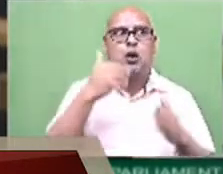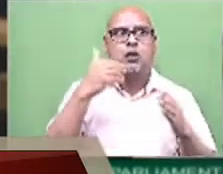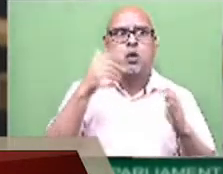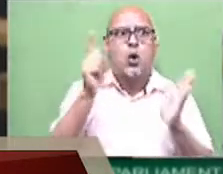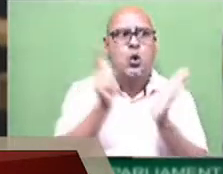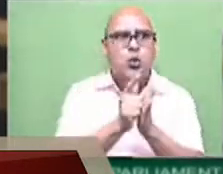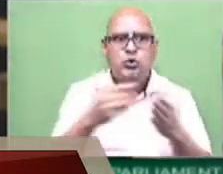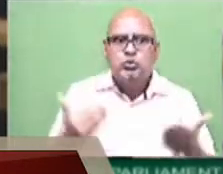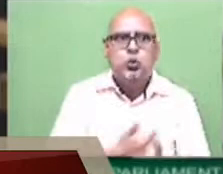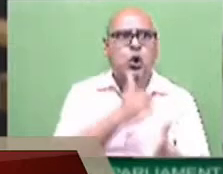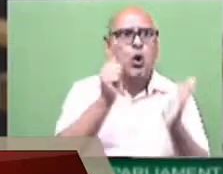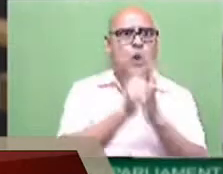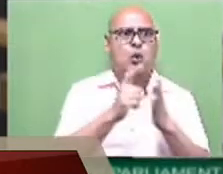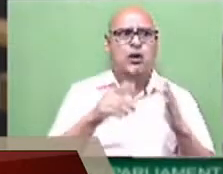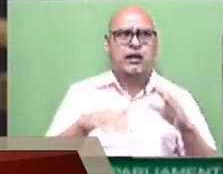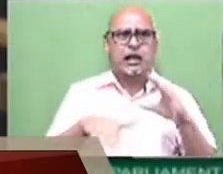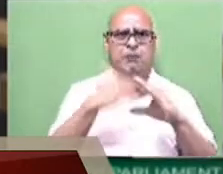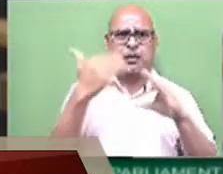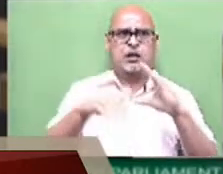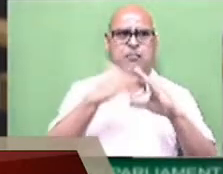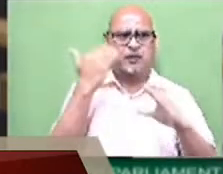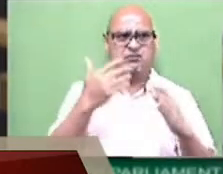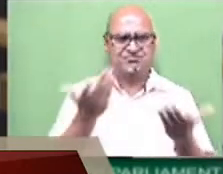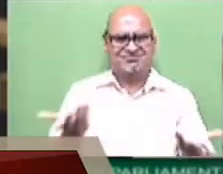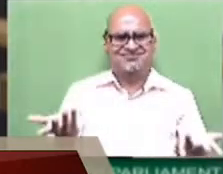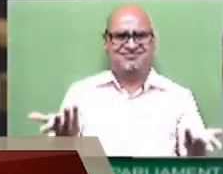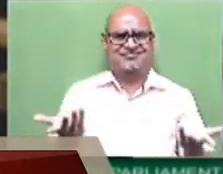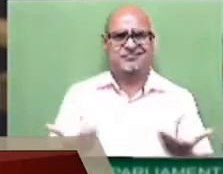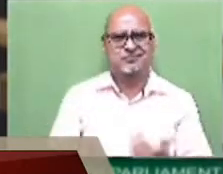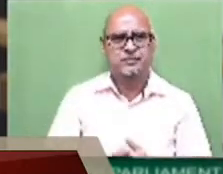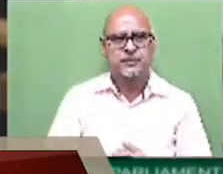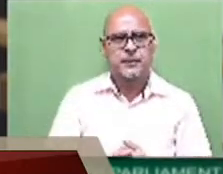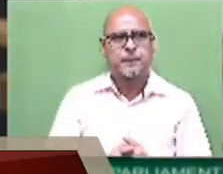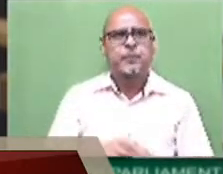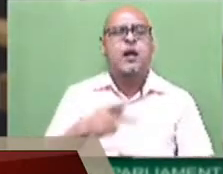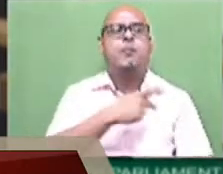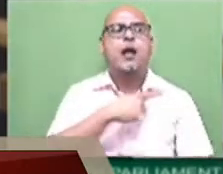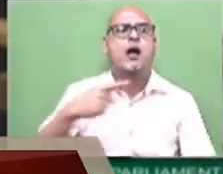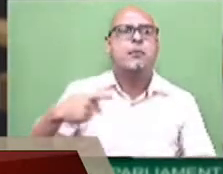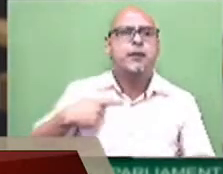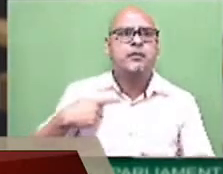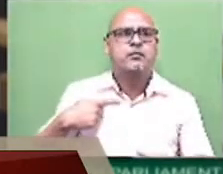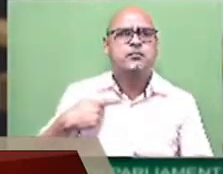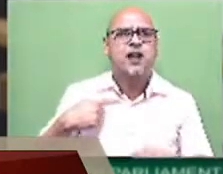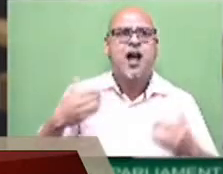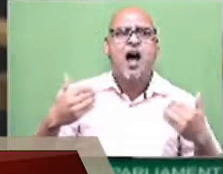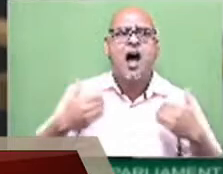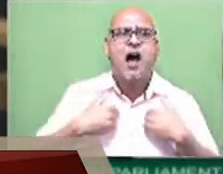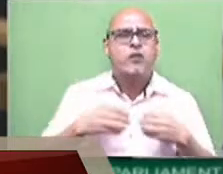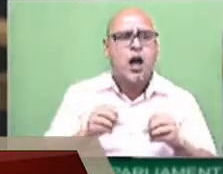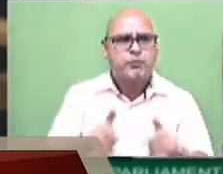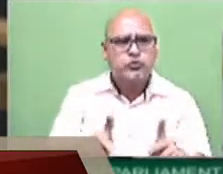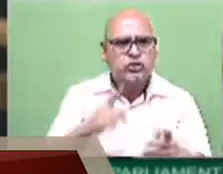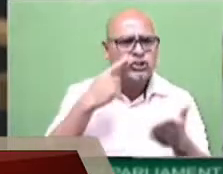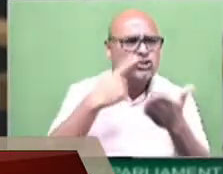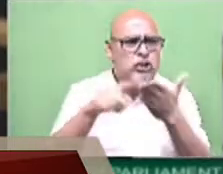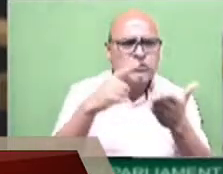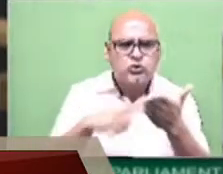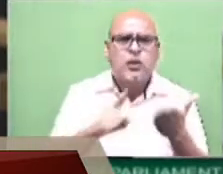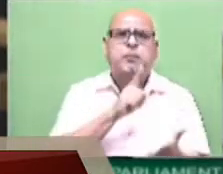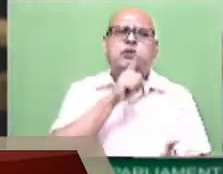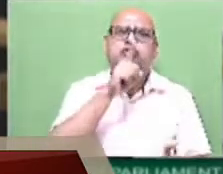not getting an opportunity through this ordinance in order to really give